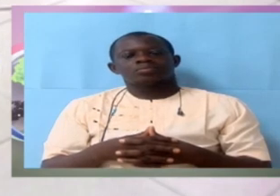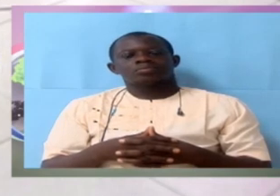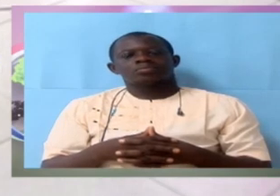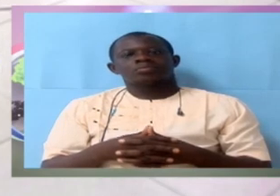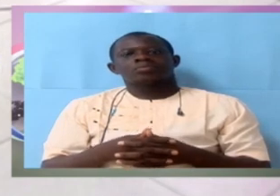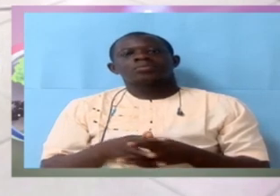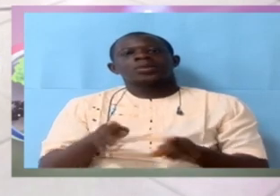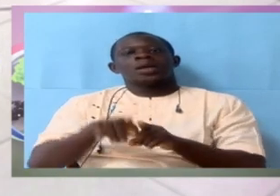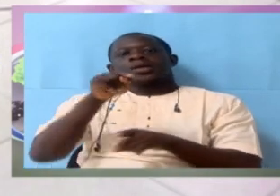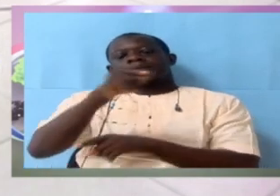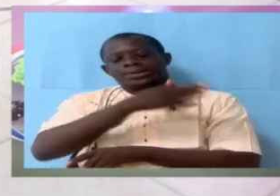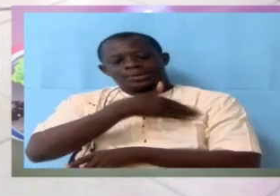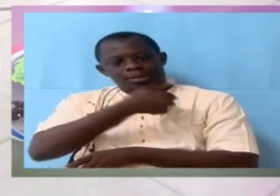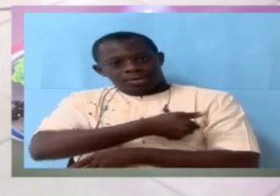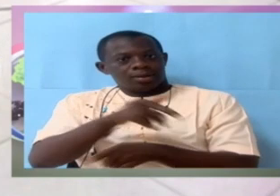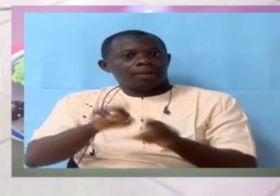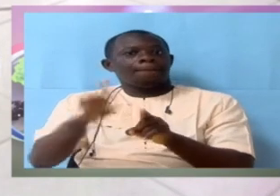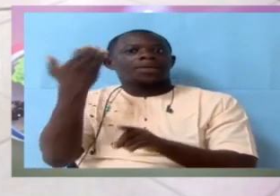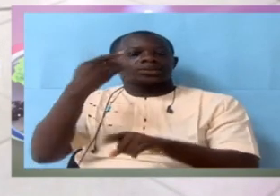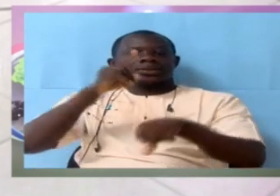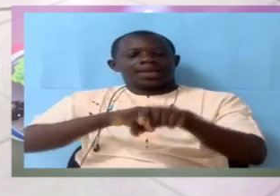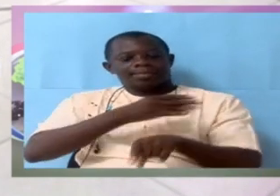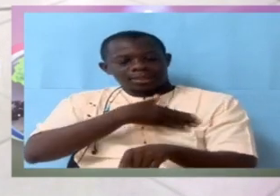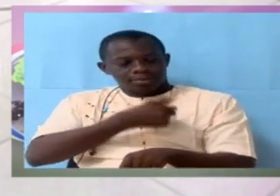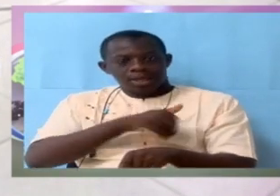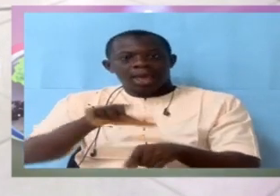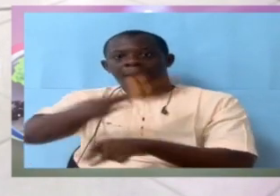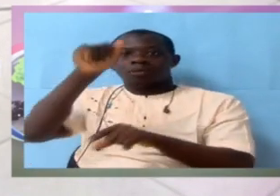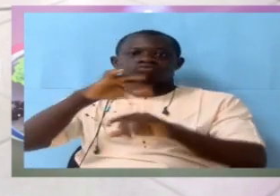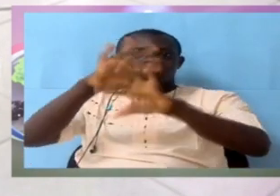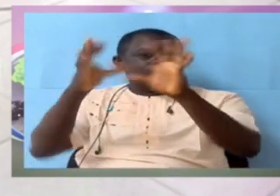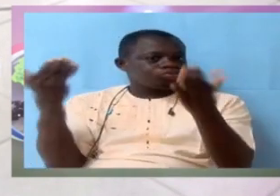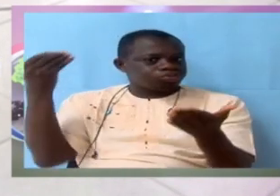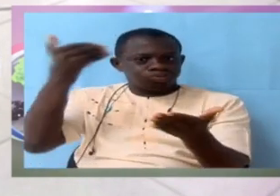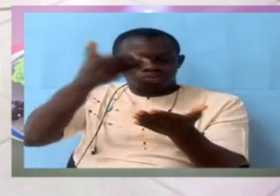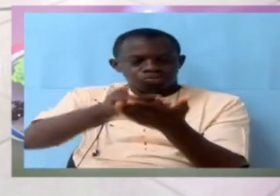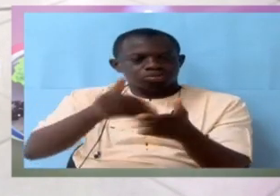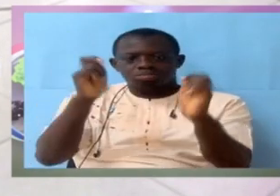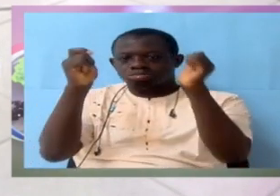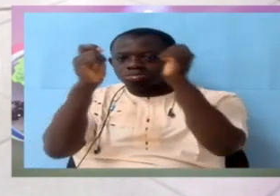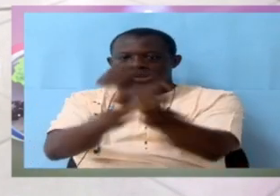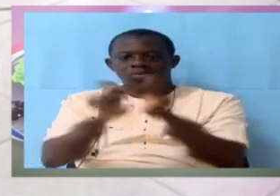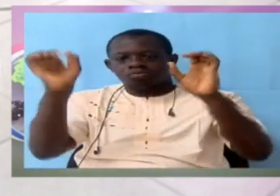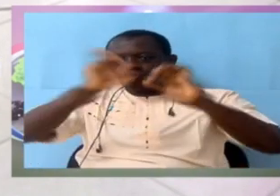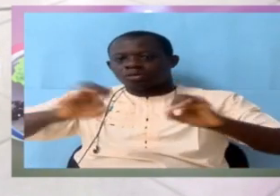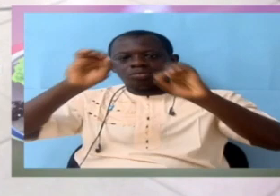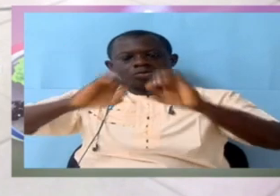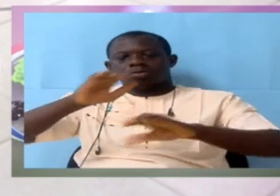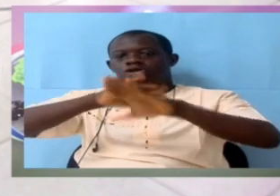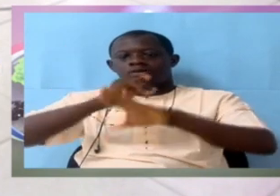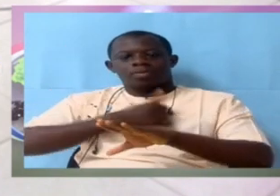this treatment, during the treatment and all along, it changed nothing in my health